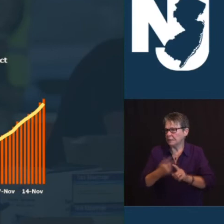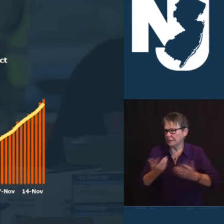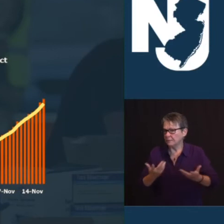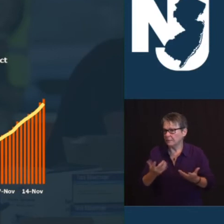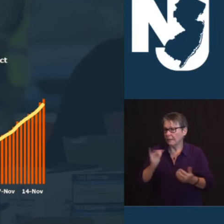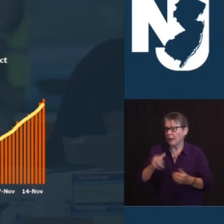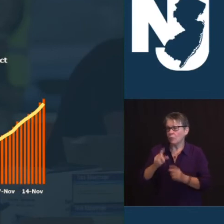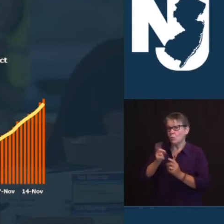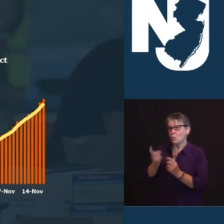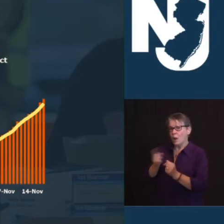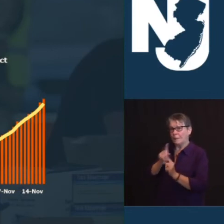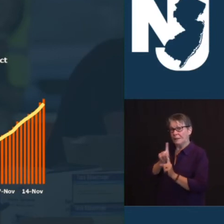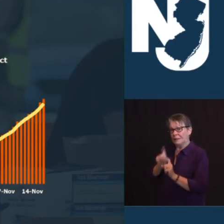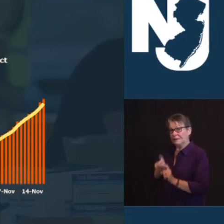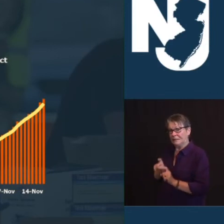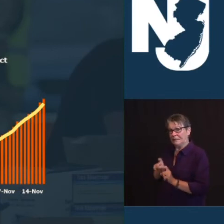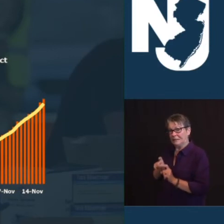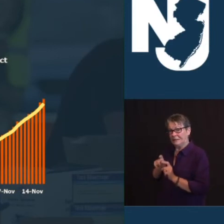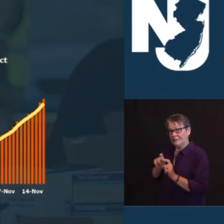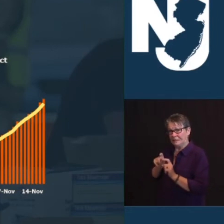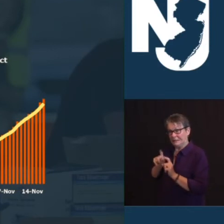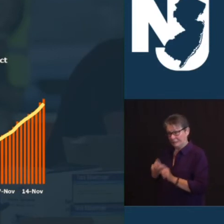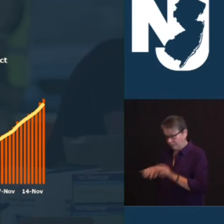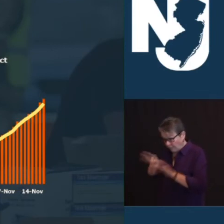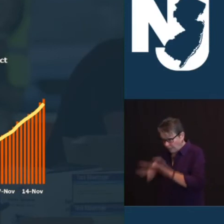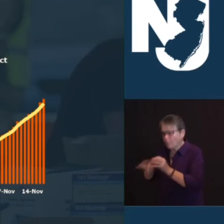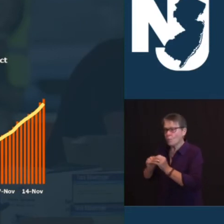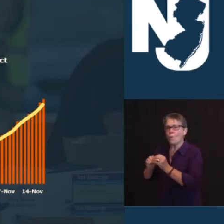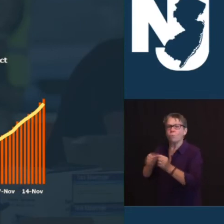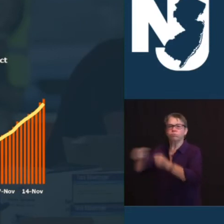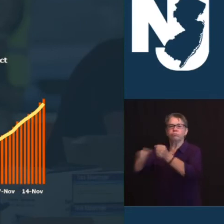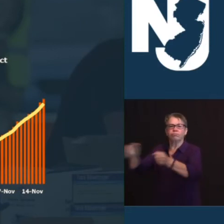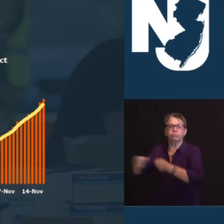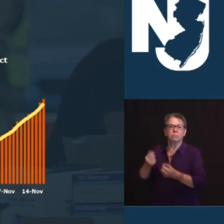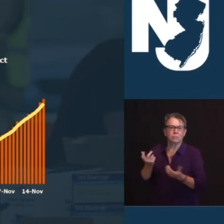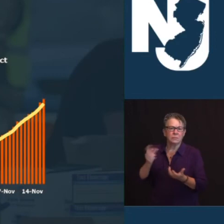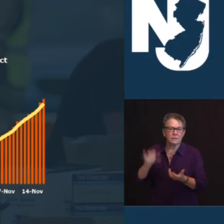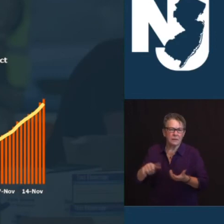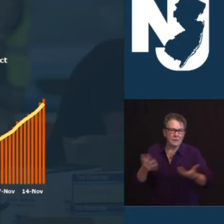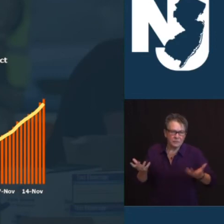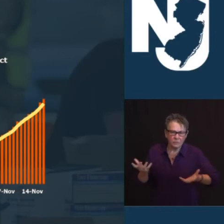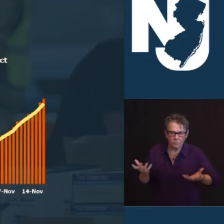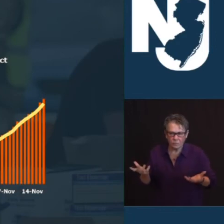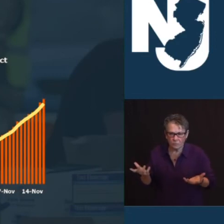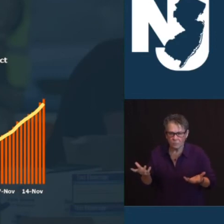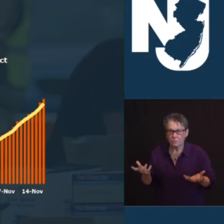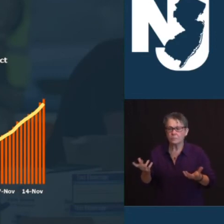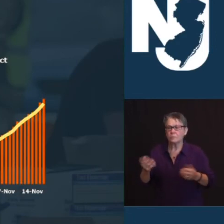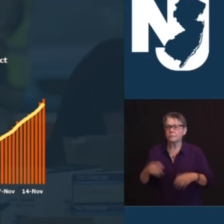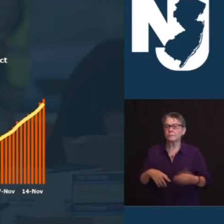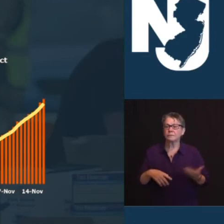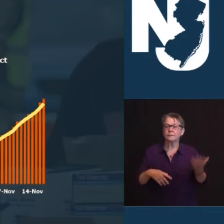wait overnight or a couple of days. Of the